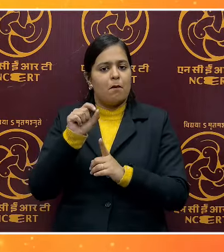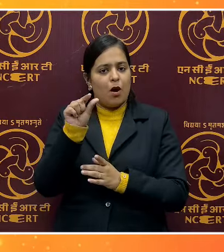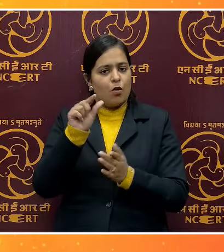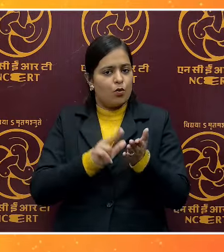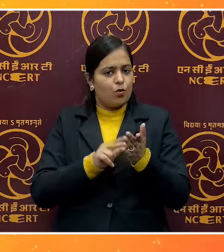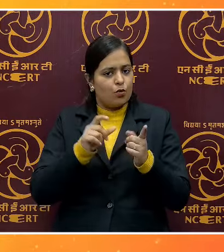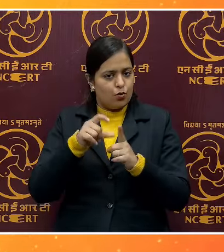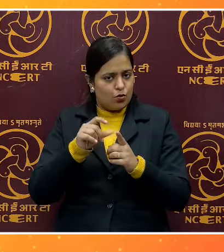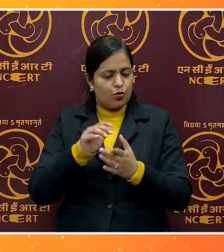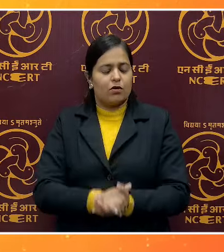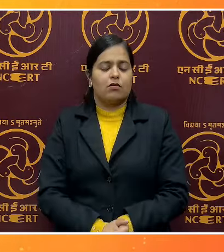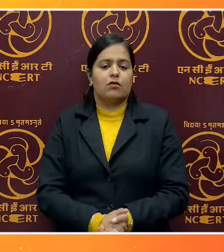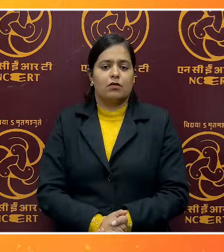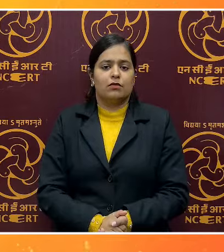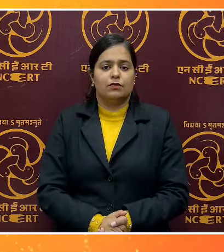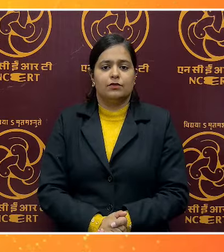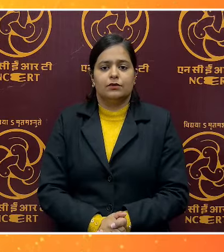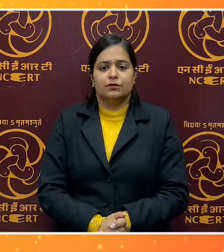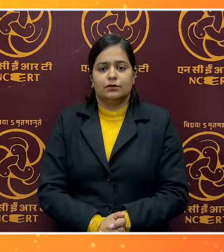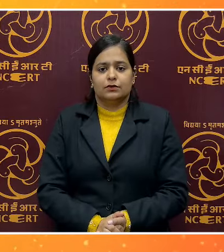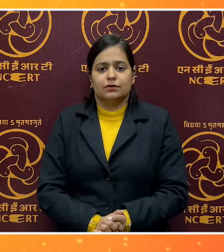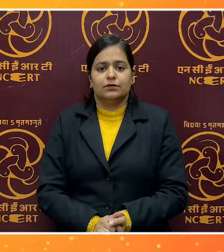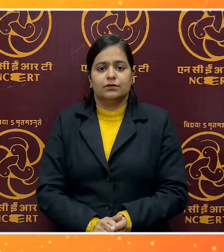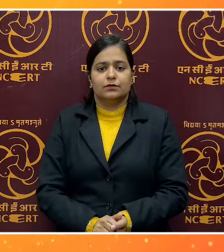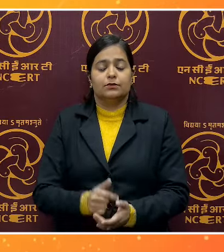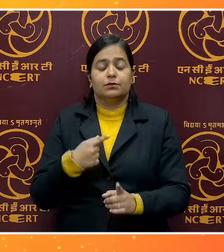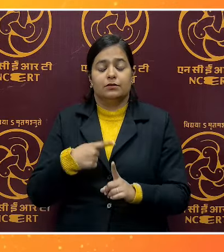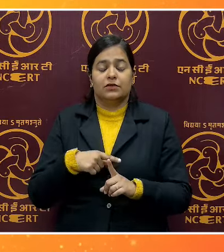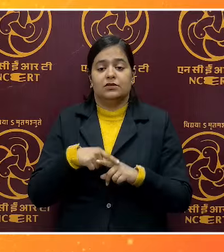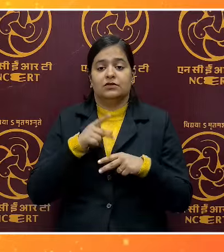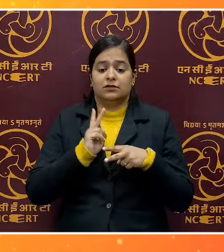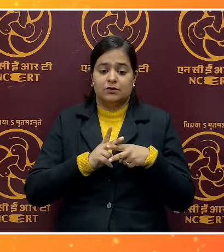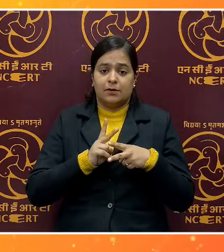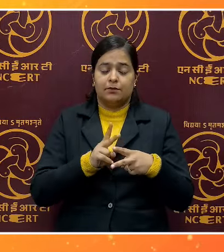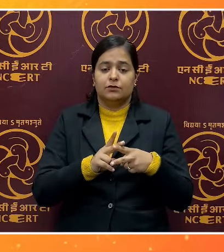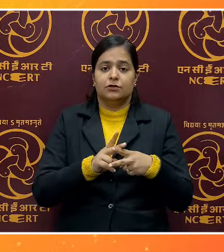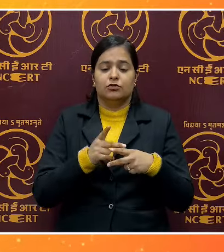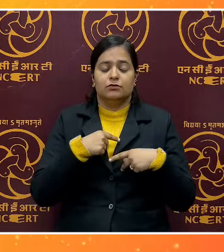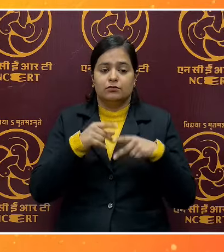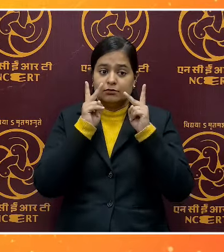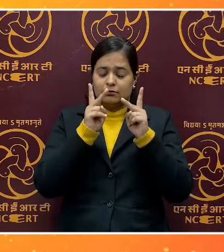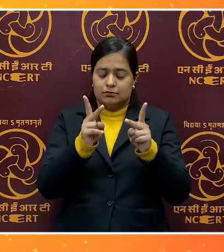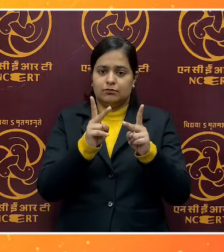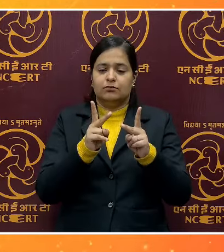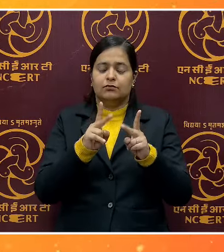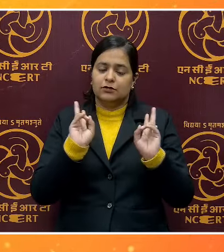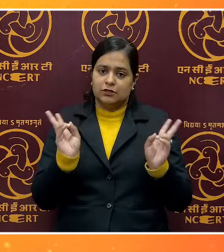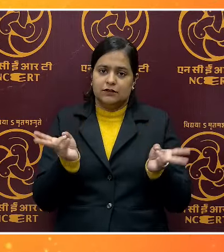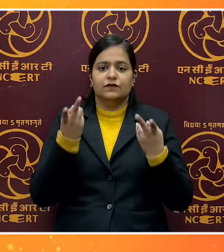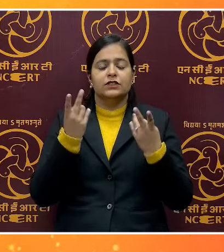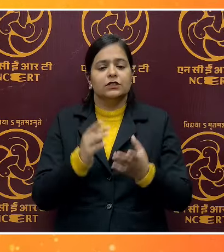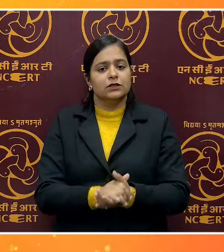give counter ion will make the different charge, and remaining coordination sphere will make the different charge.